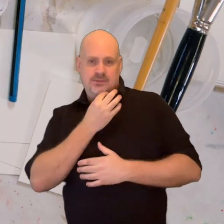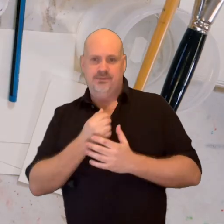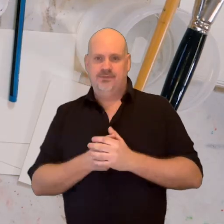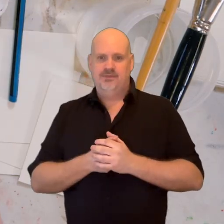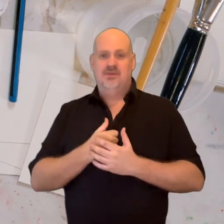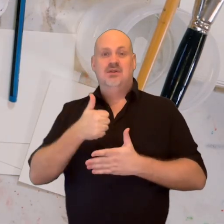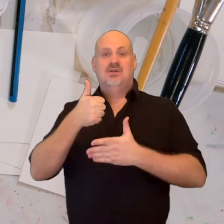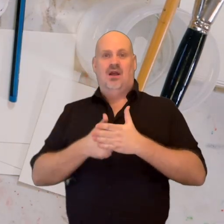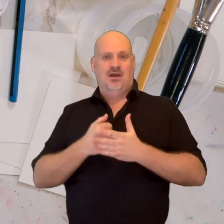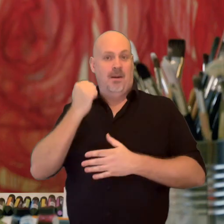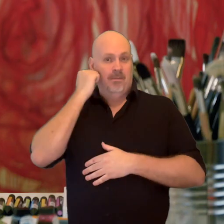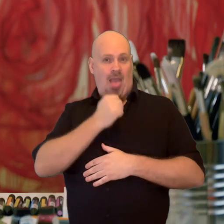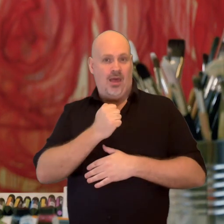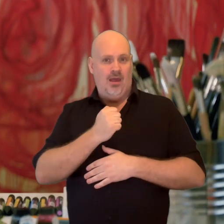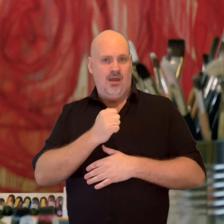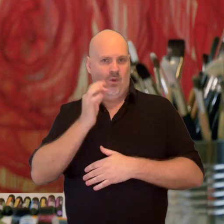black watercolour.